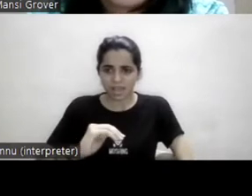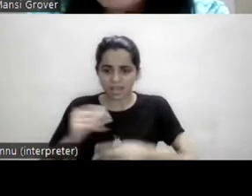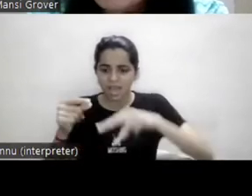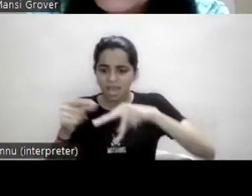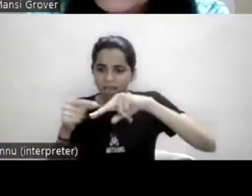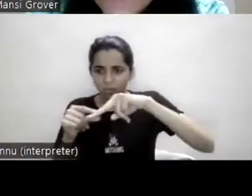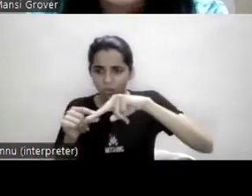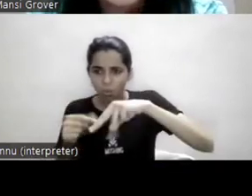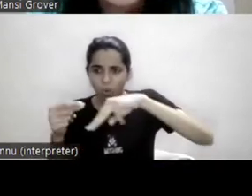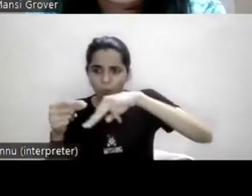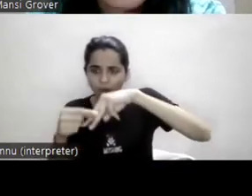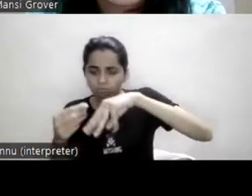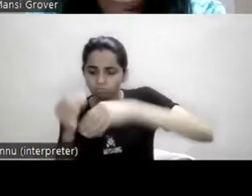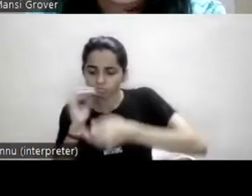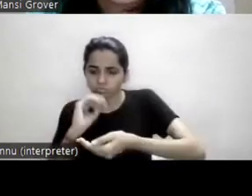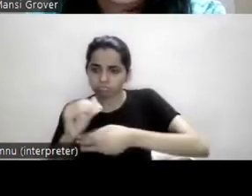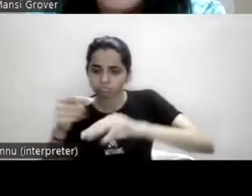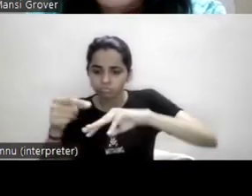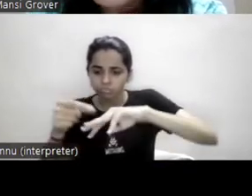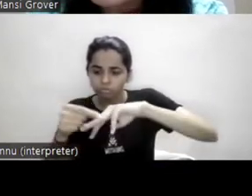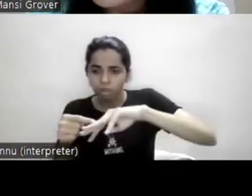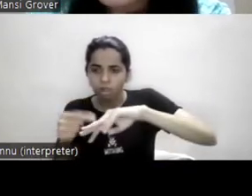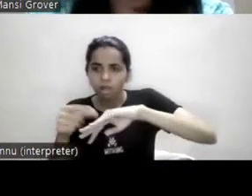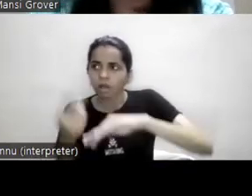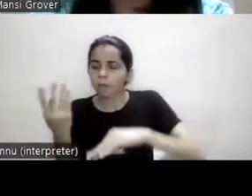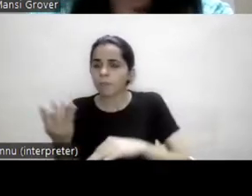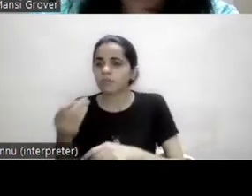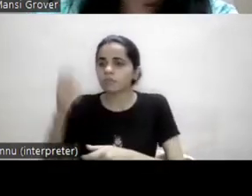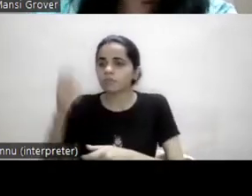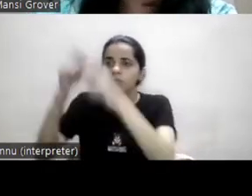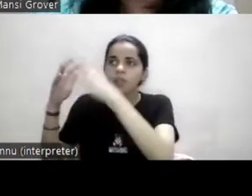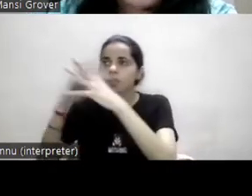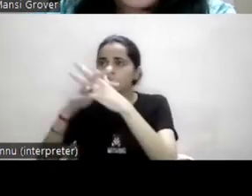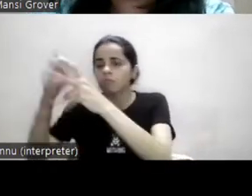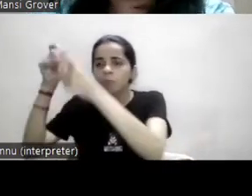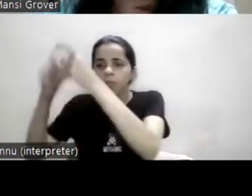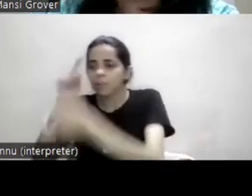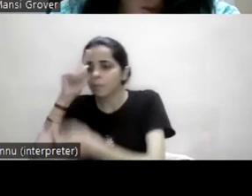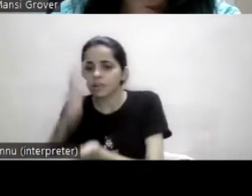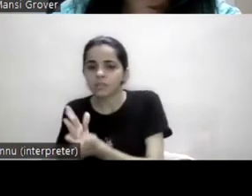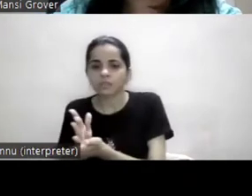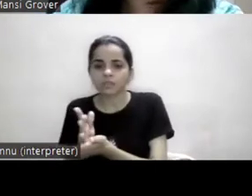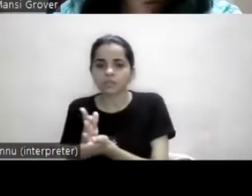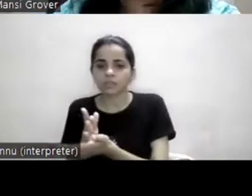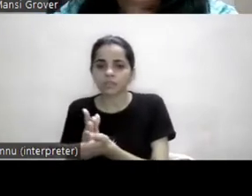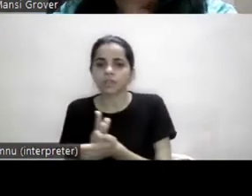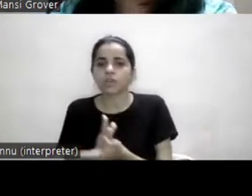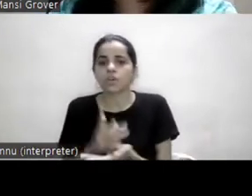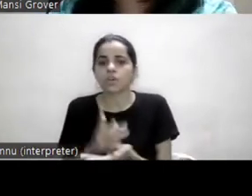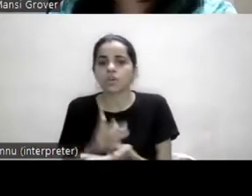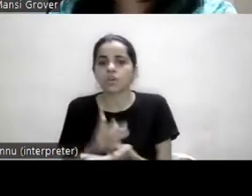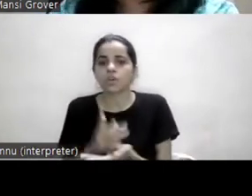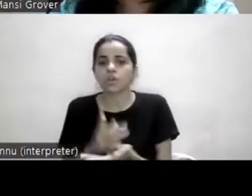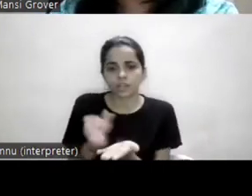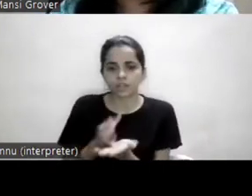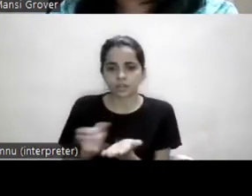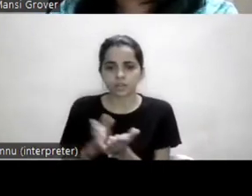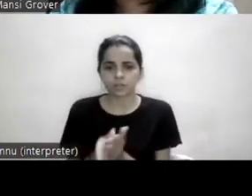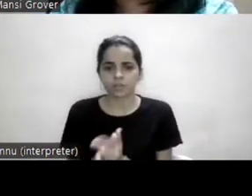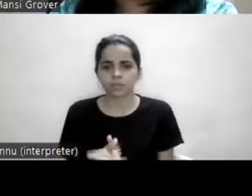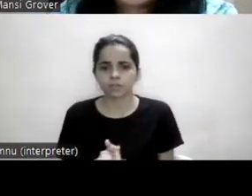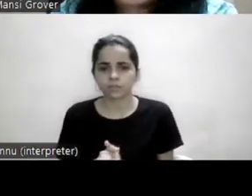show. But that will not happen in India because of its situation, because of its religious, you